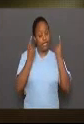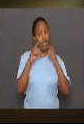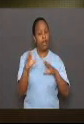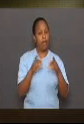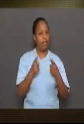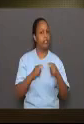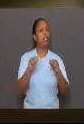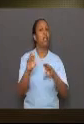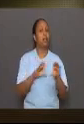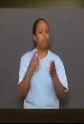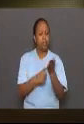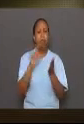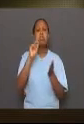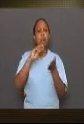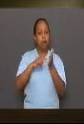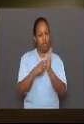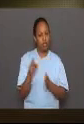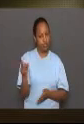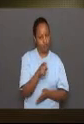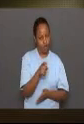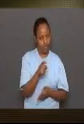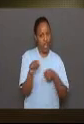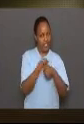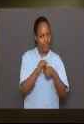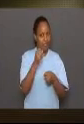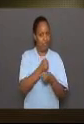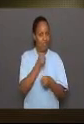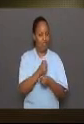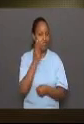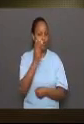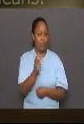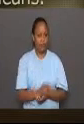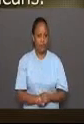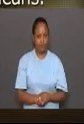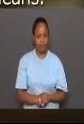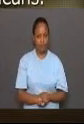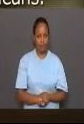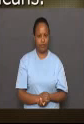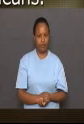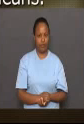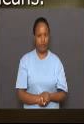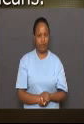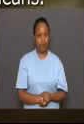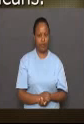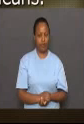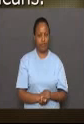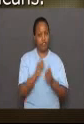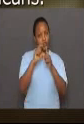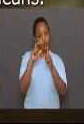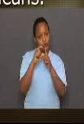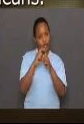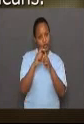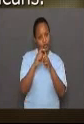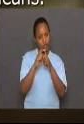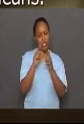understand what this means by doing an activity. What does the word